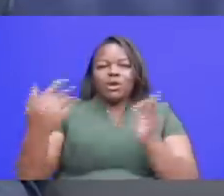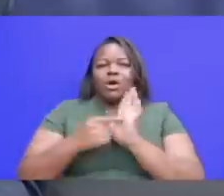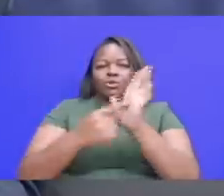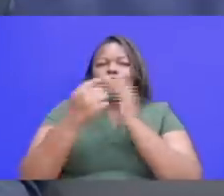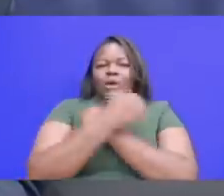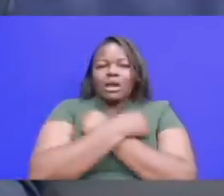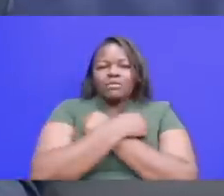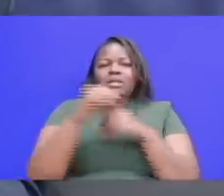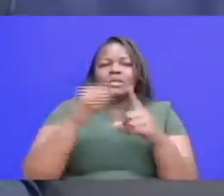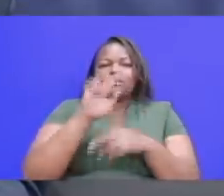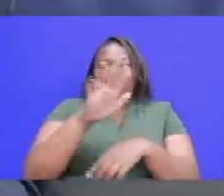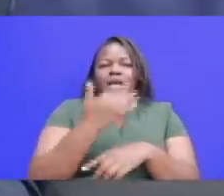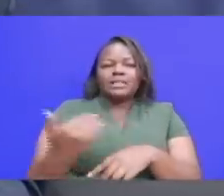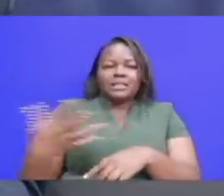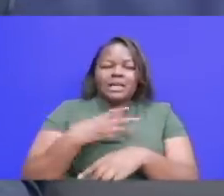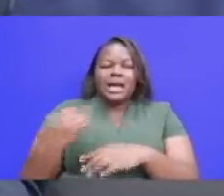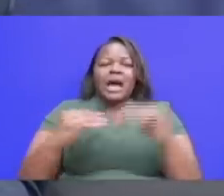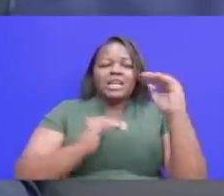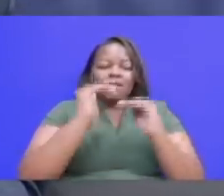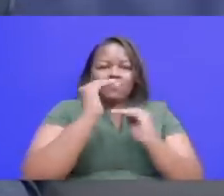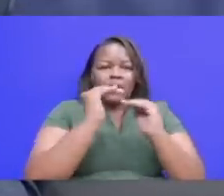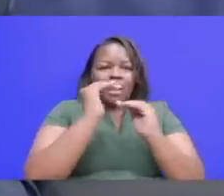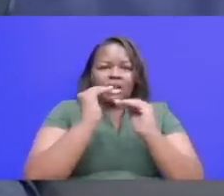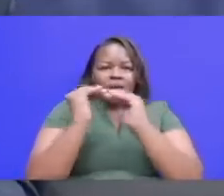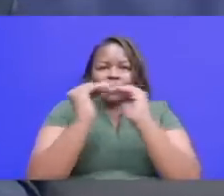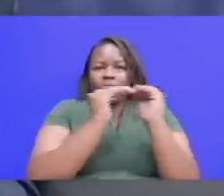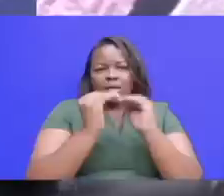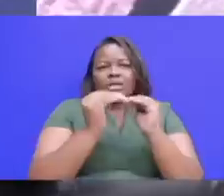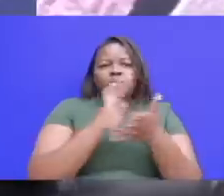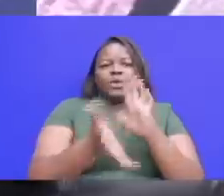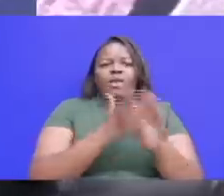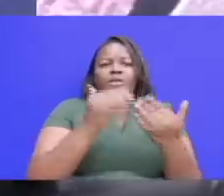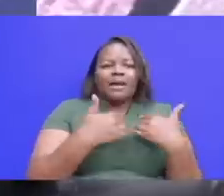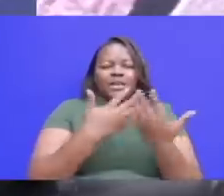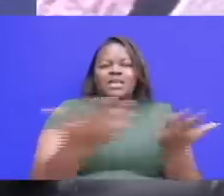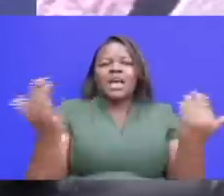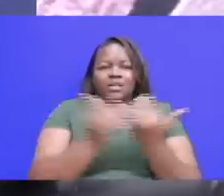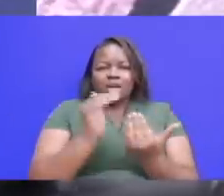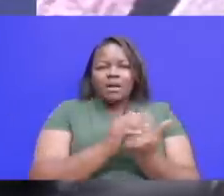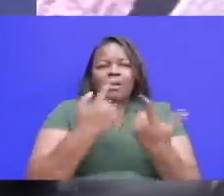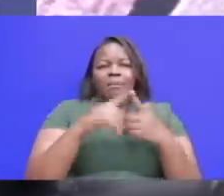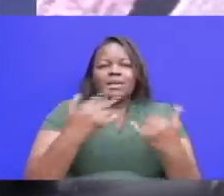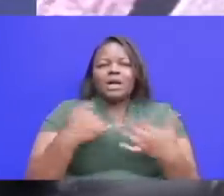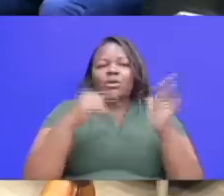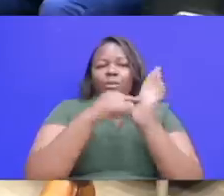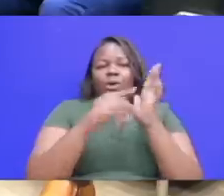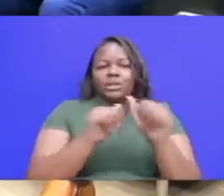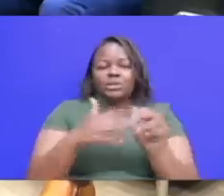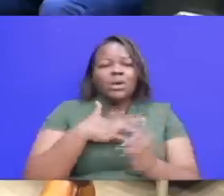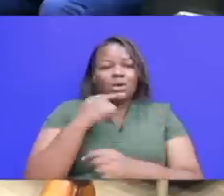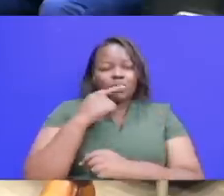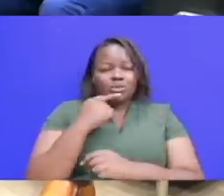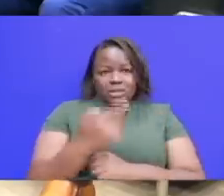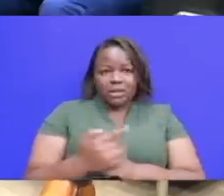affection to their children. Fairness. Without having any favor on anyone. Yes. Amen. But the point which I want to bring here is that